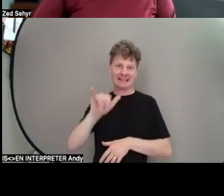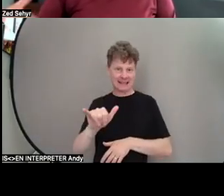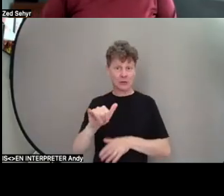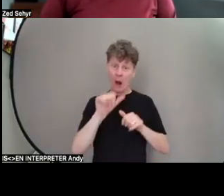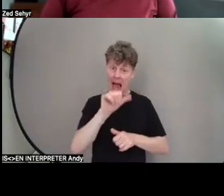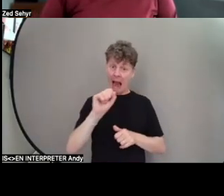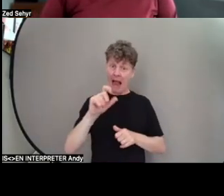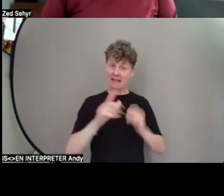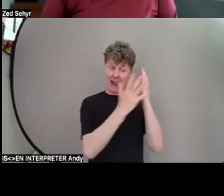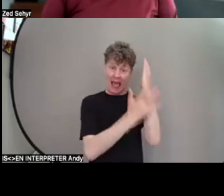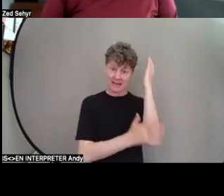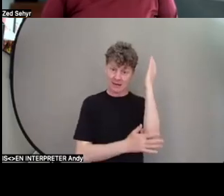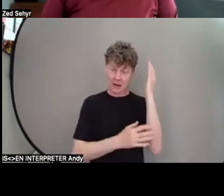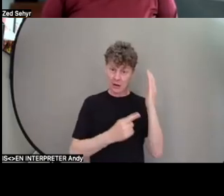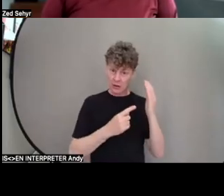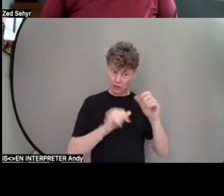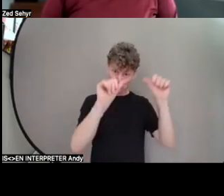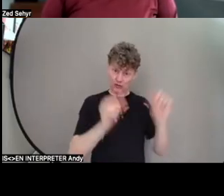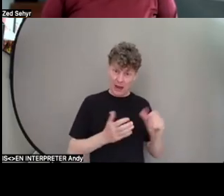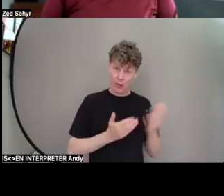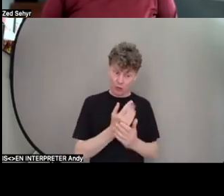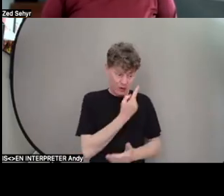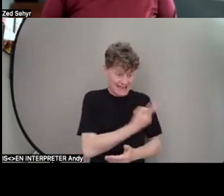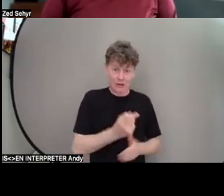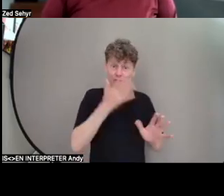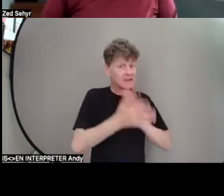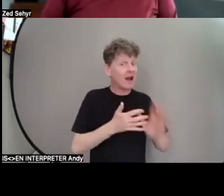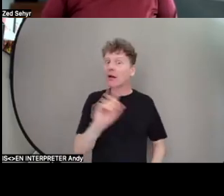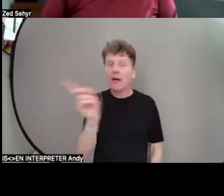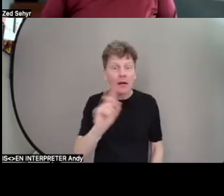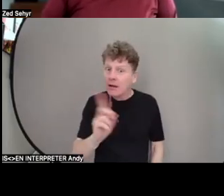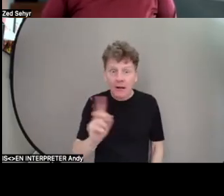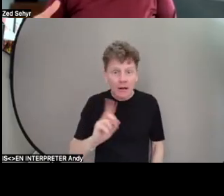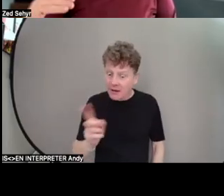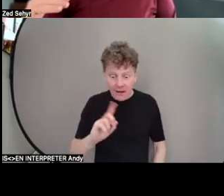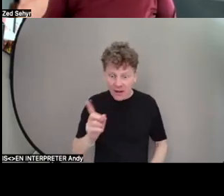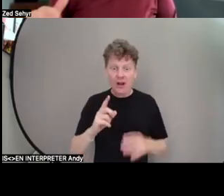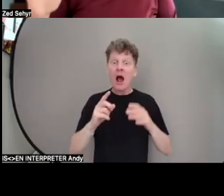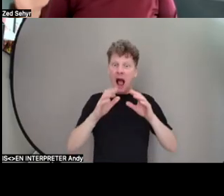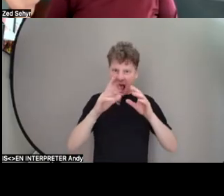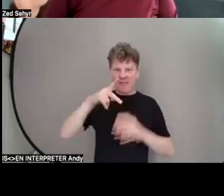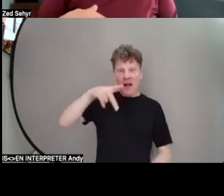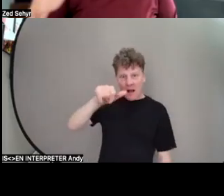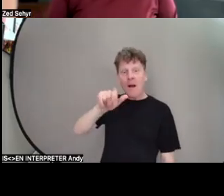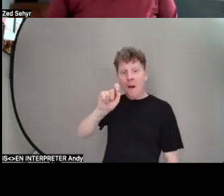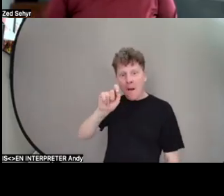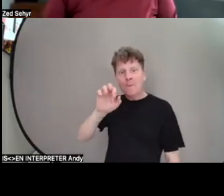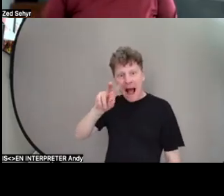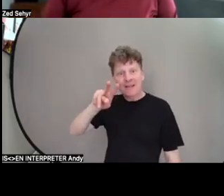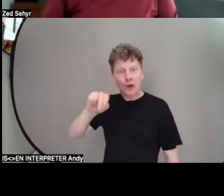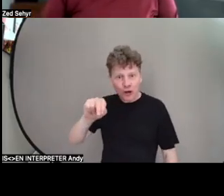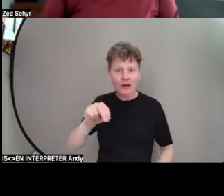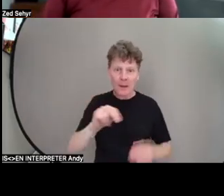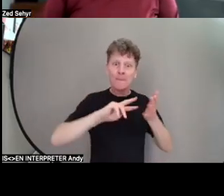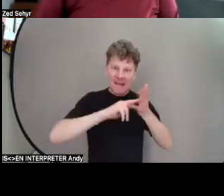just individual iconic signs, but in fact structured by patterns of sort of these meaning to form